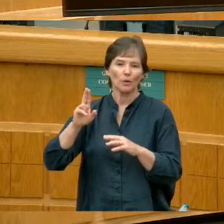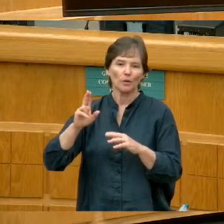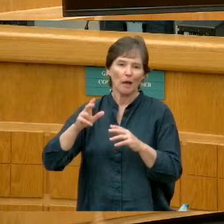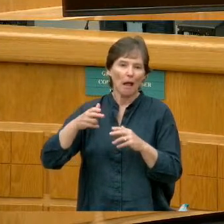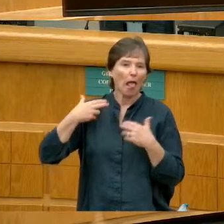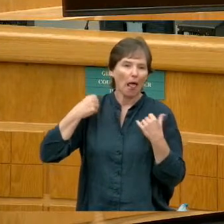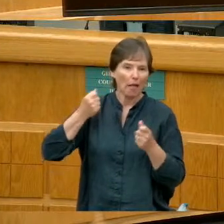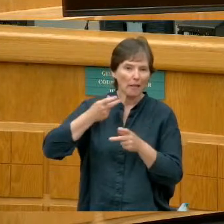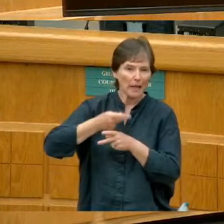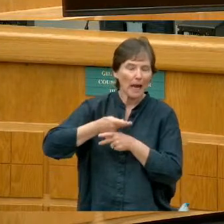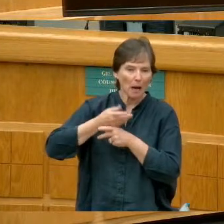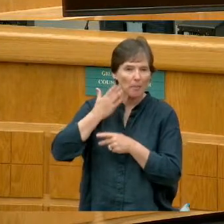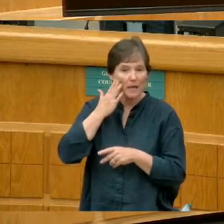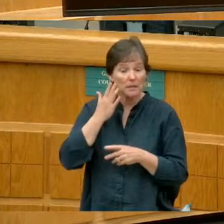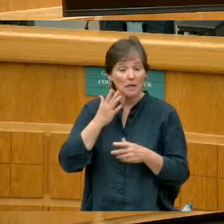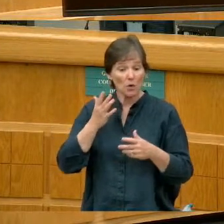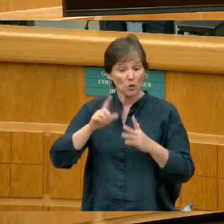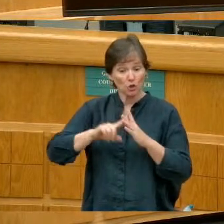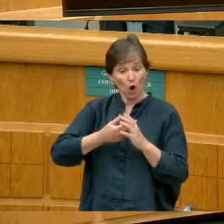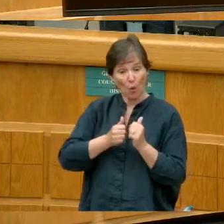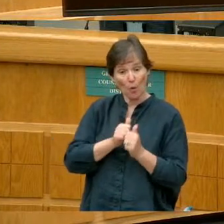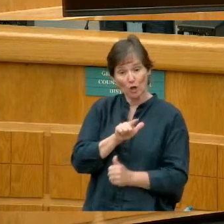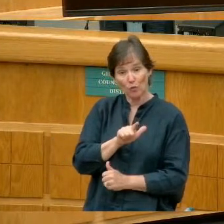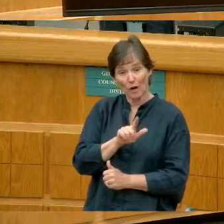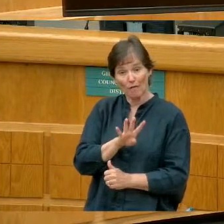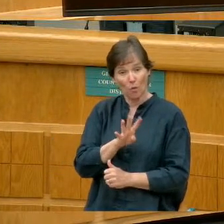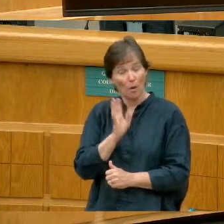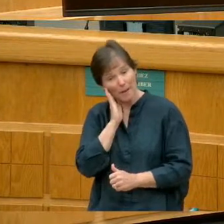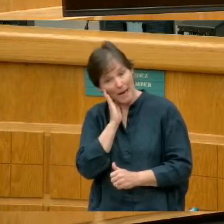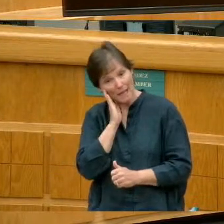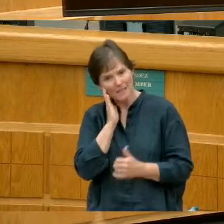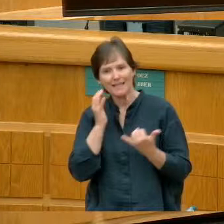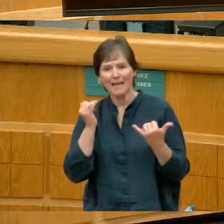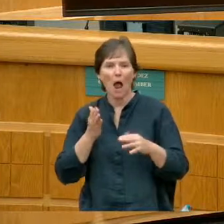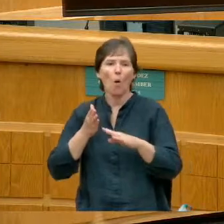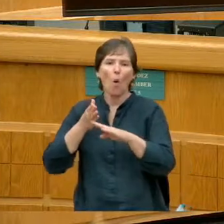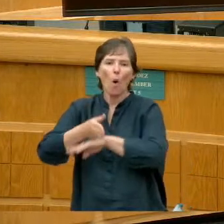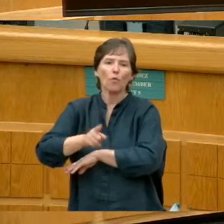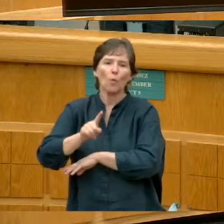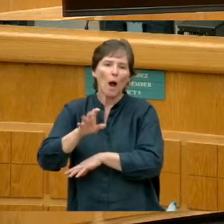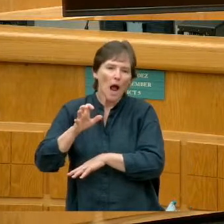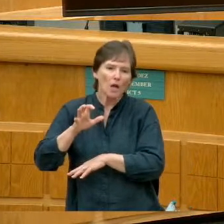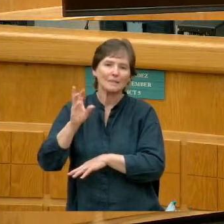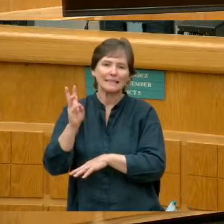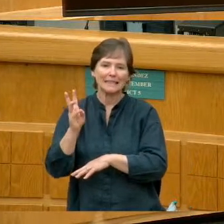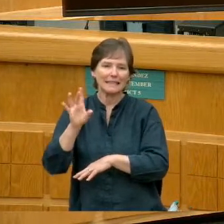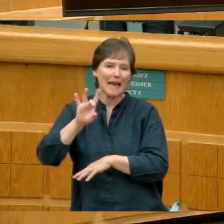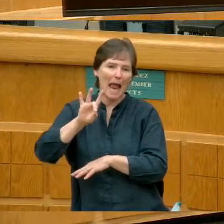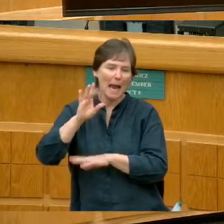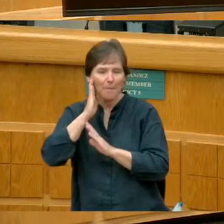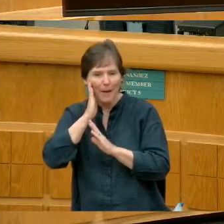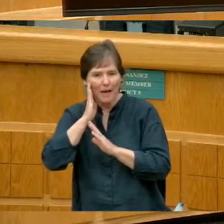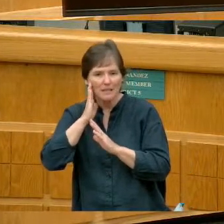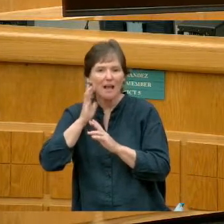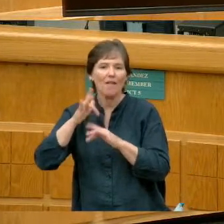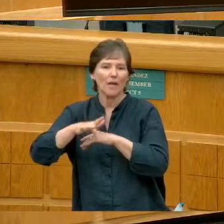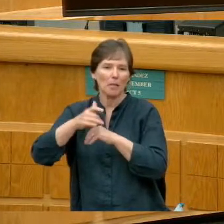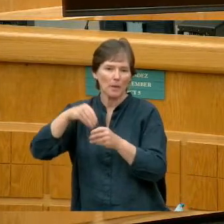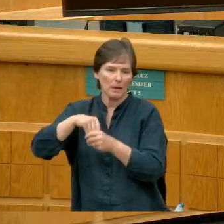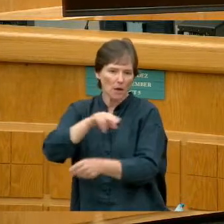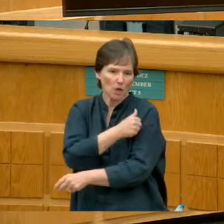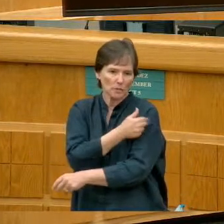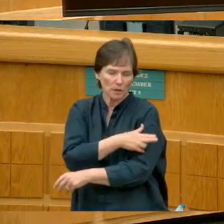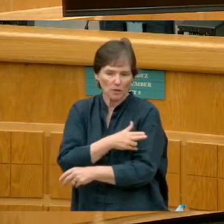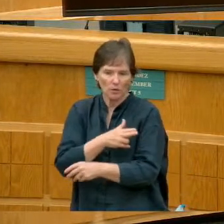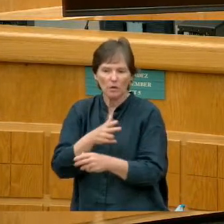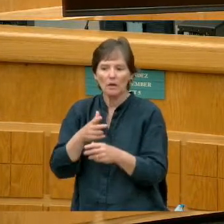24 COVID beds from the beginning to over 168 beds, and I think there was another 30 that was going to be added